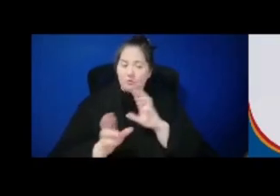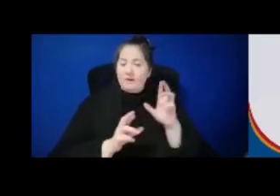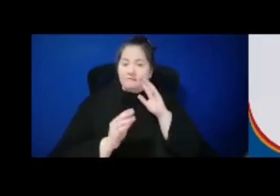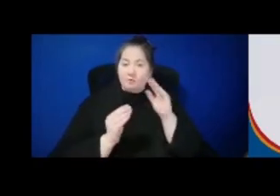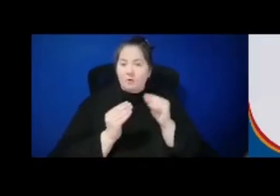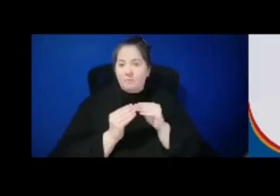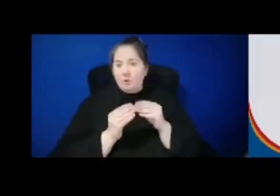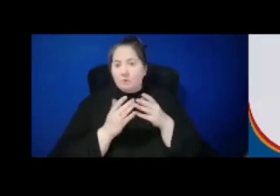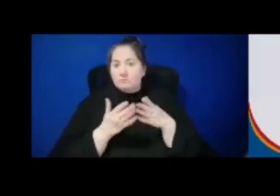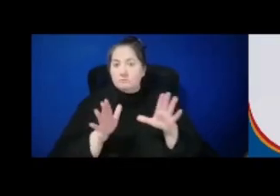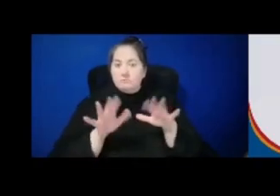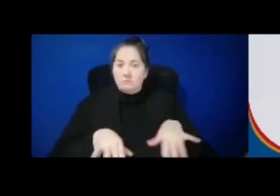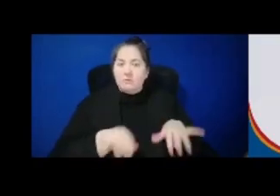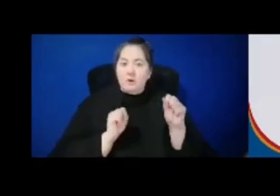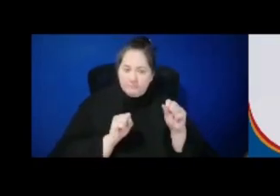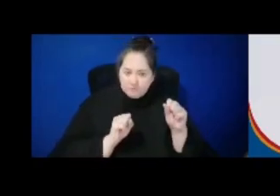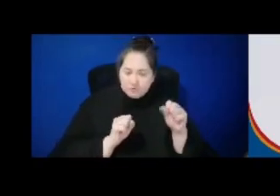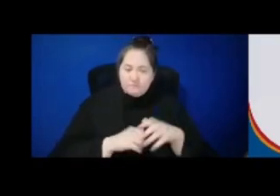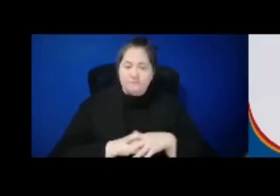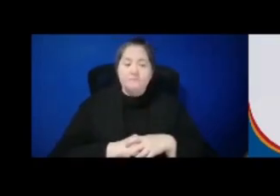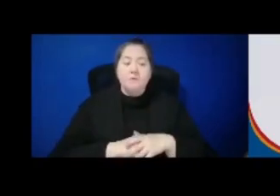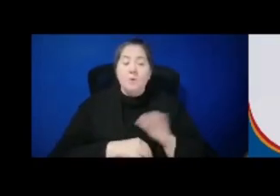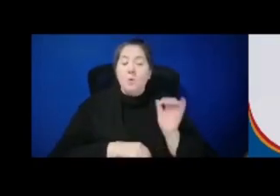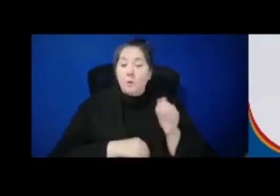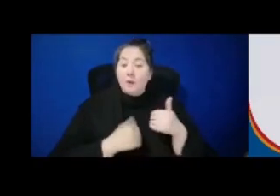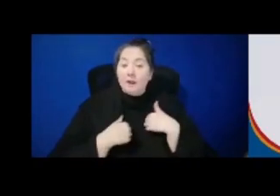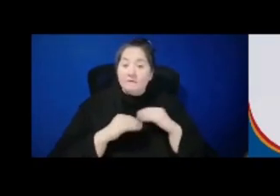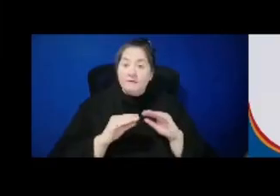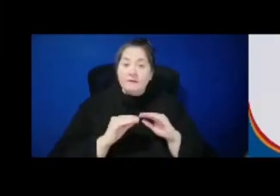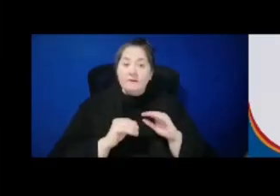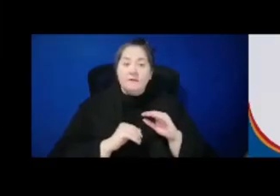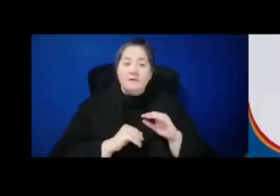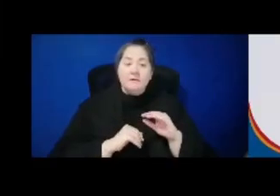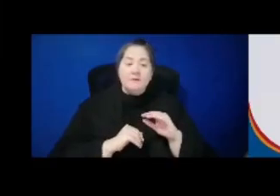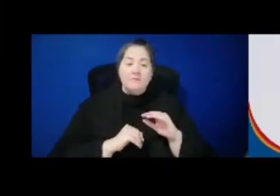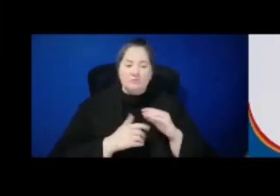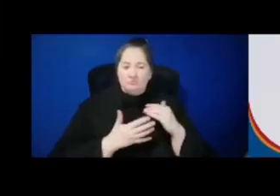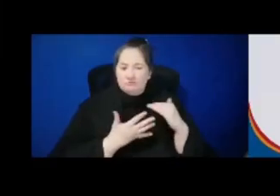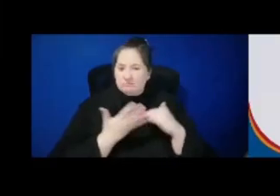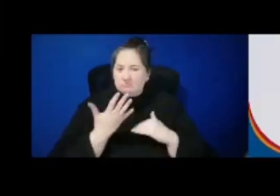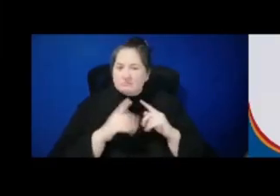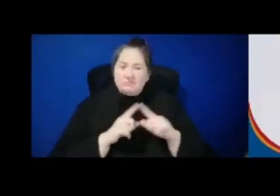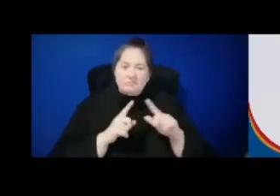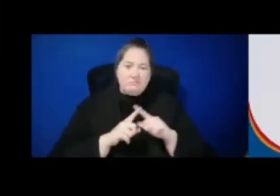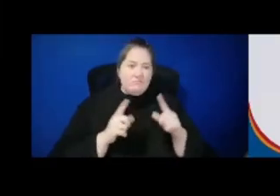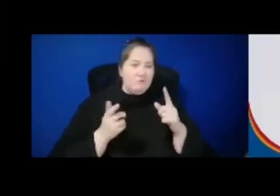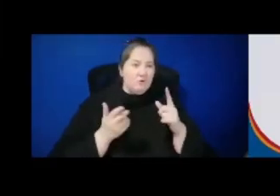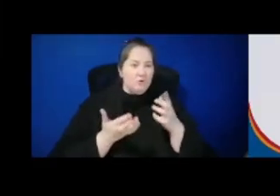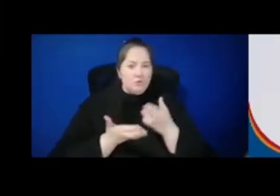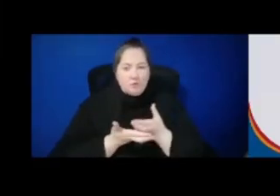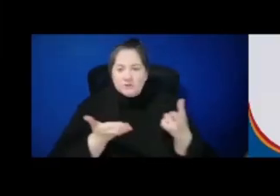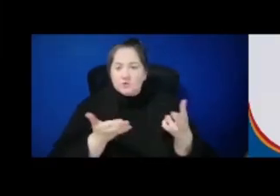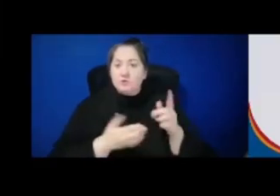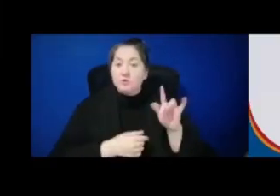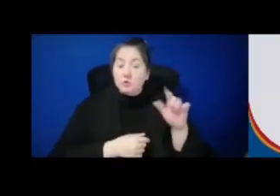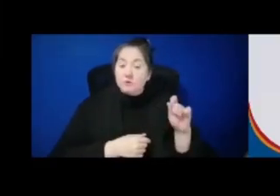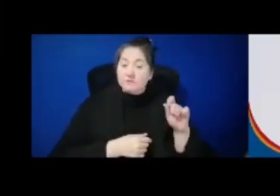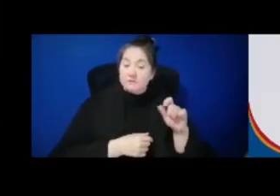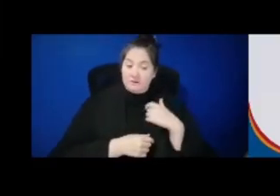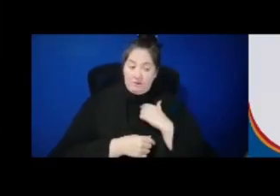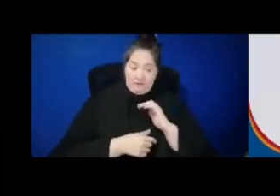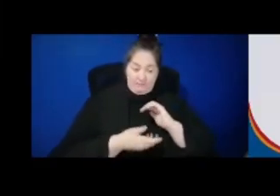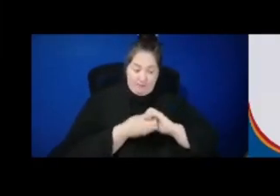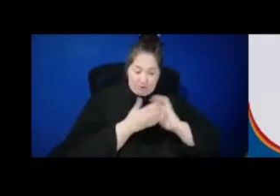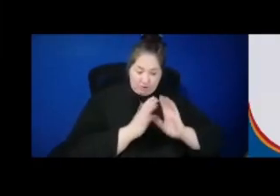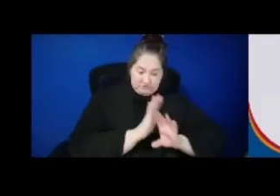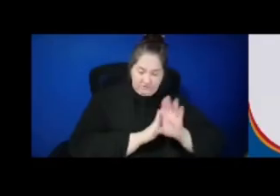broader adoption. And we also have a clearinghouse of resources and tools that are developed by some of our partners and others